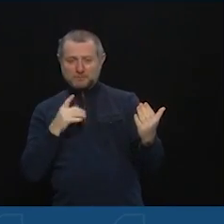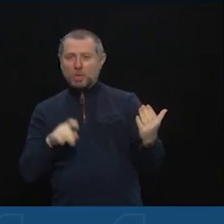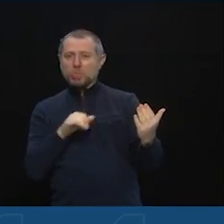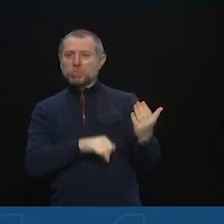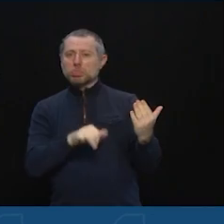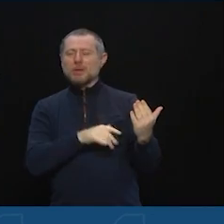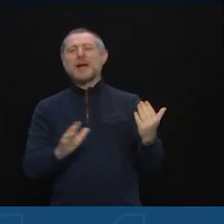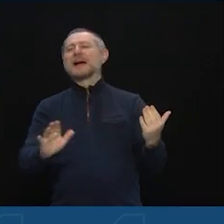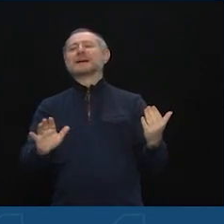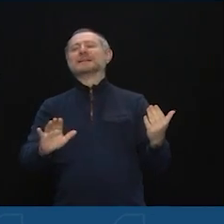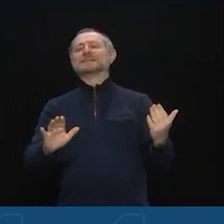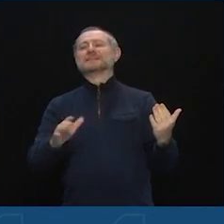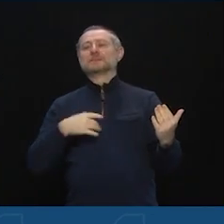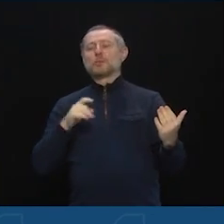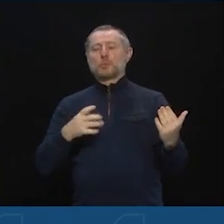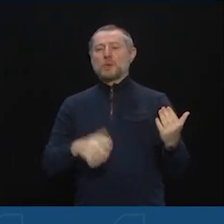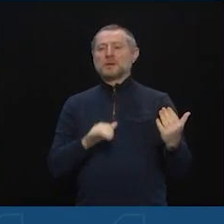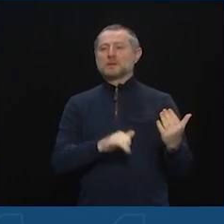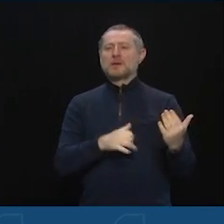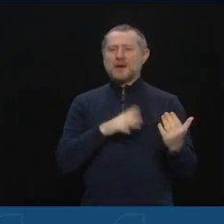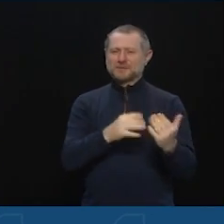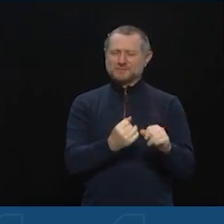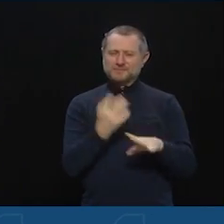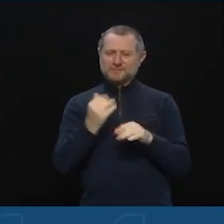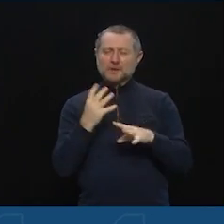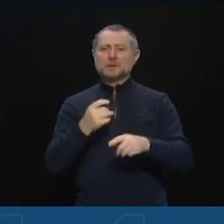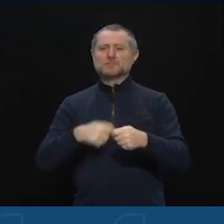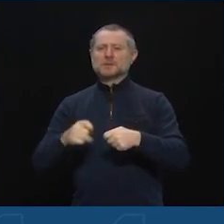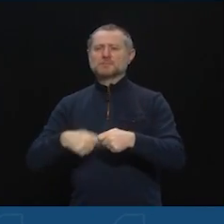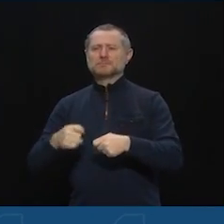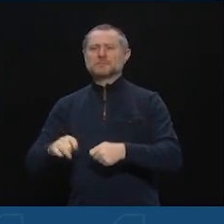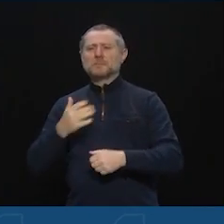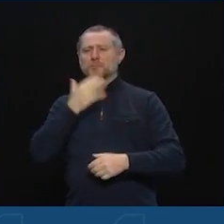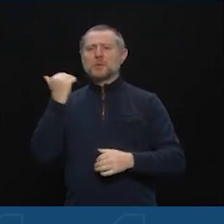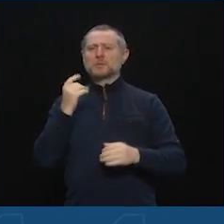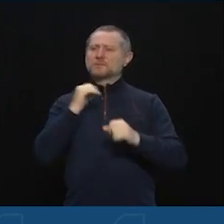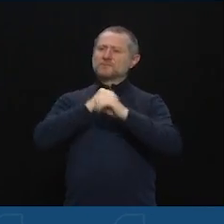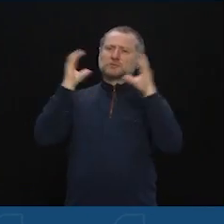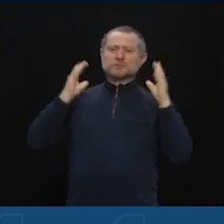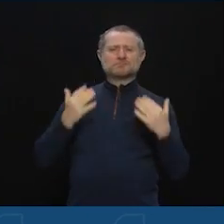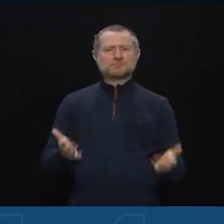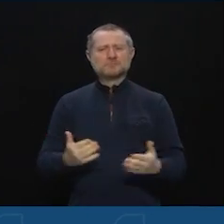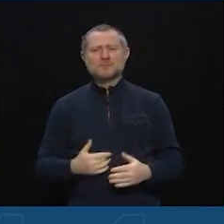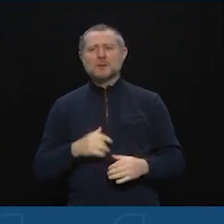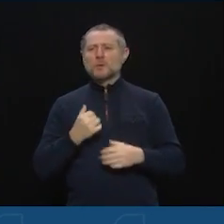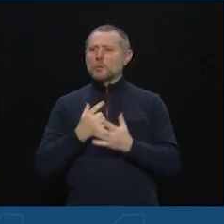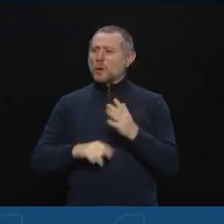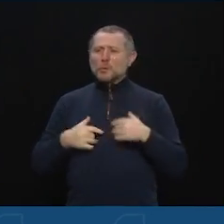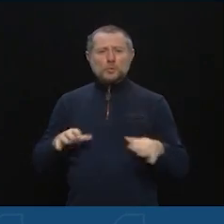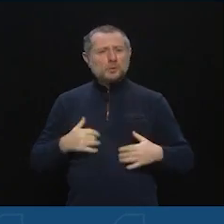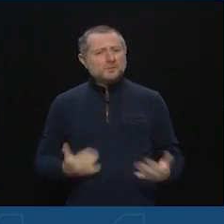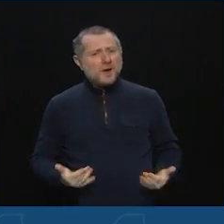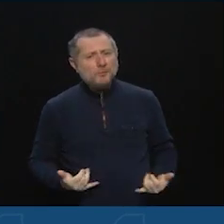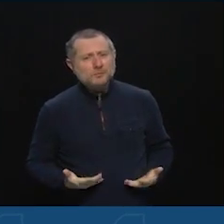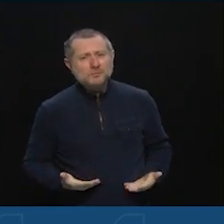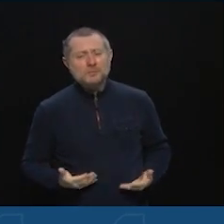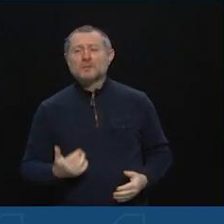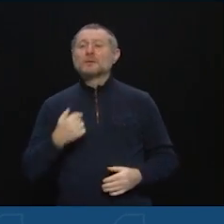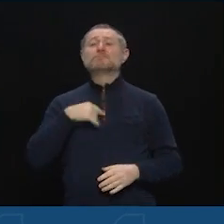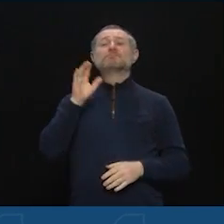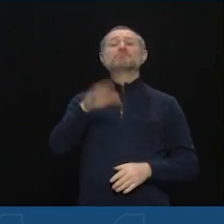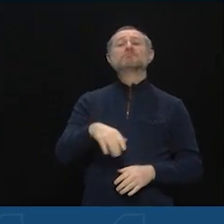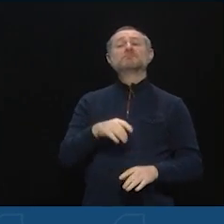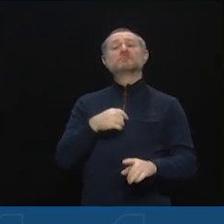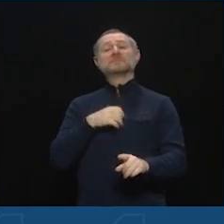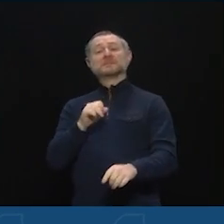say, wrong answer, you're out, bring in the next person who's going to give me a better vision. And that's what we're doing here, is empowering the SLA to reach its